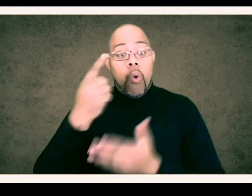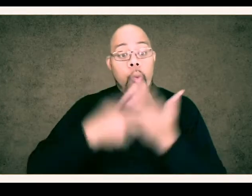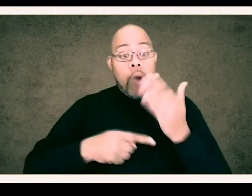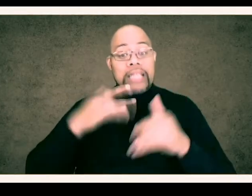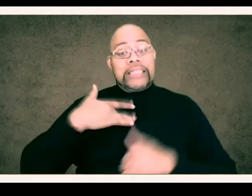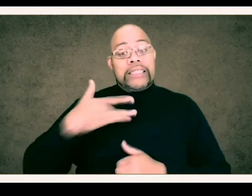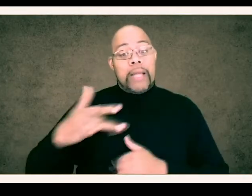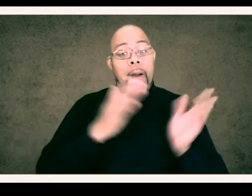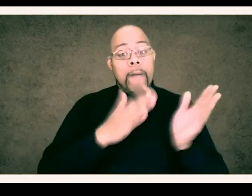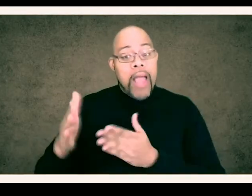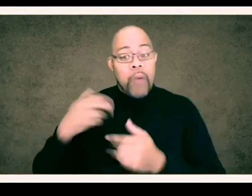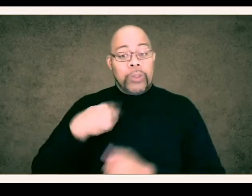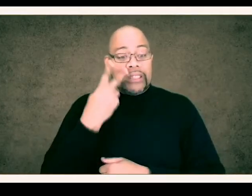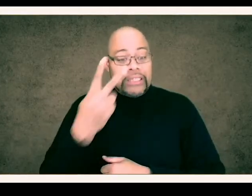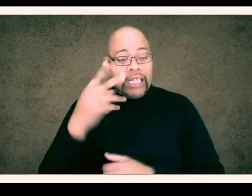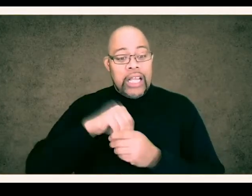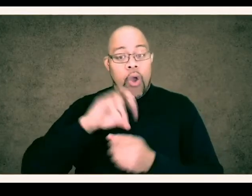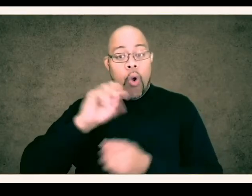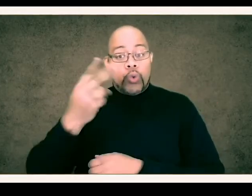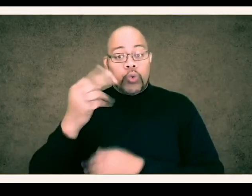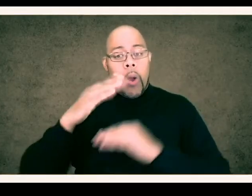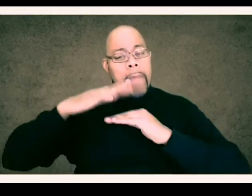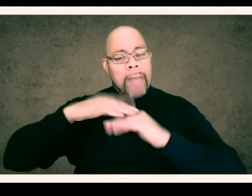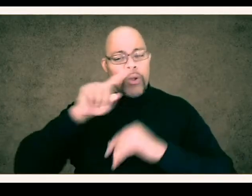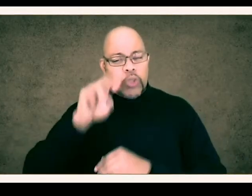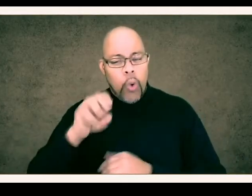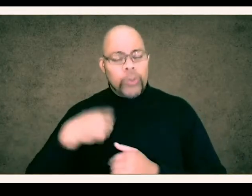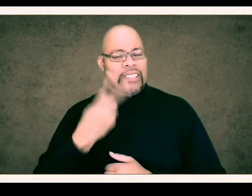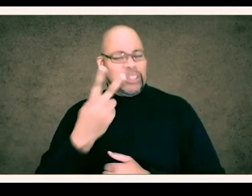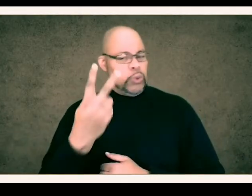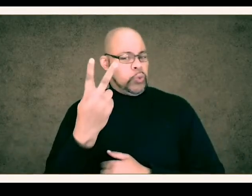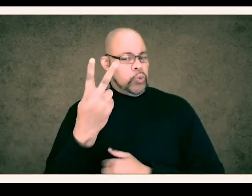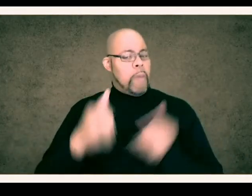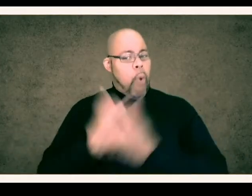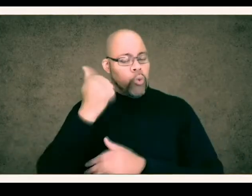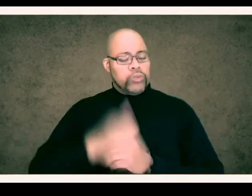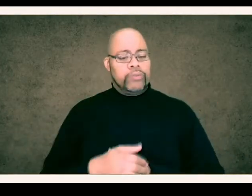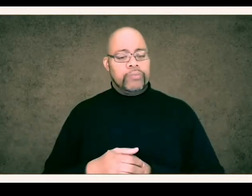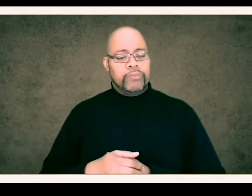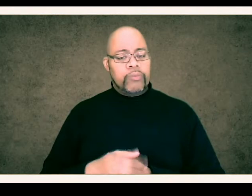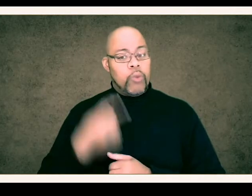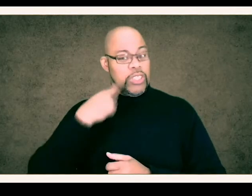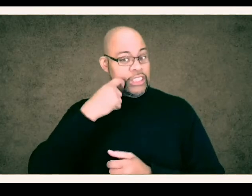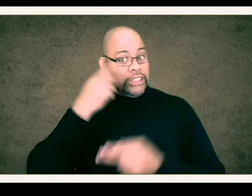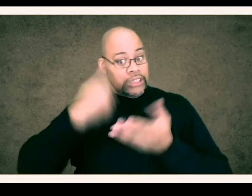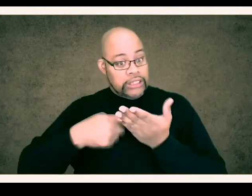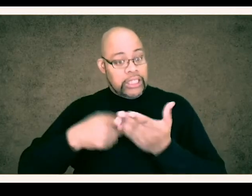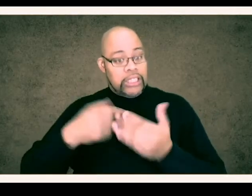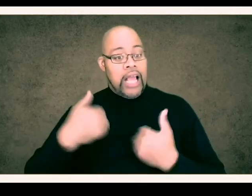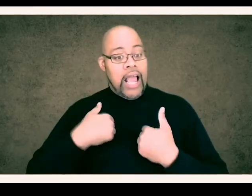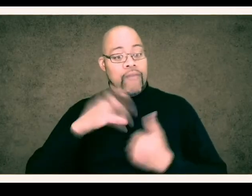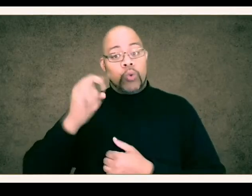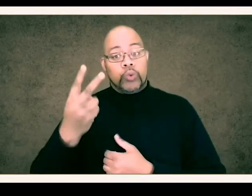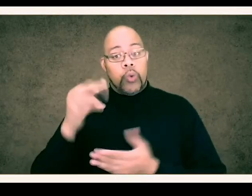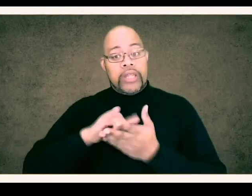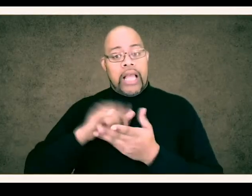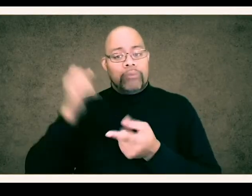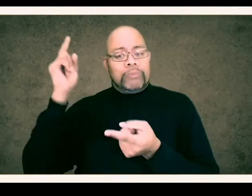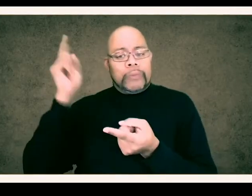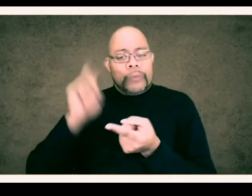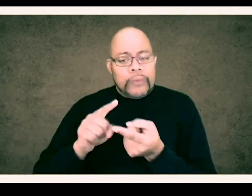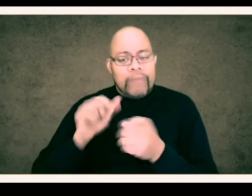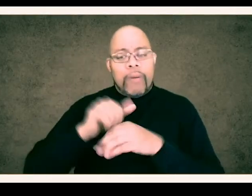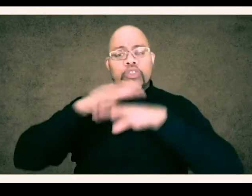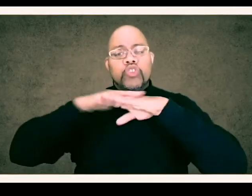are the typical patterns that we see in oxygen minimum zones? We kind of see two of them. One that we just discussed, where we have oxygen that decreases